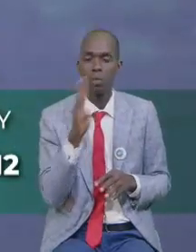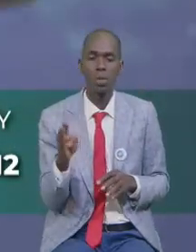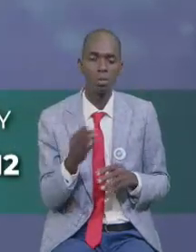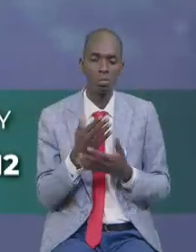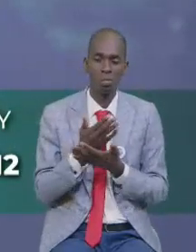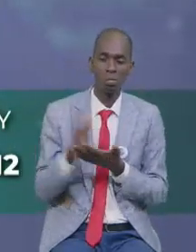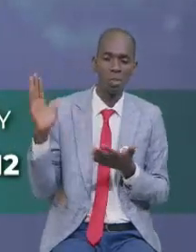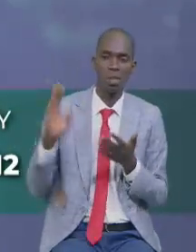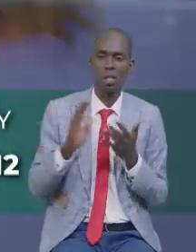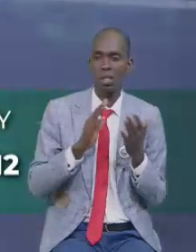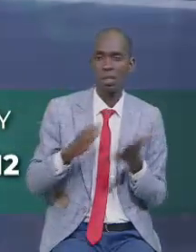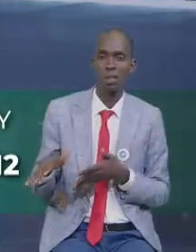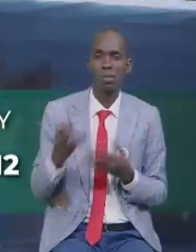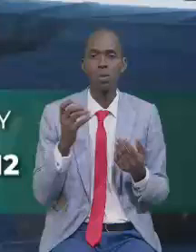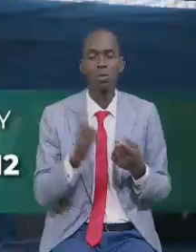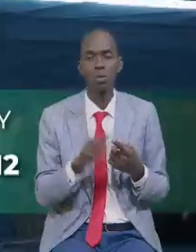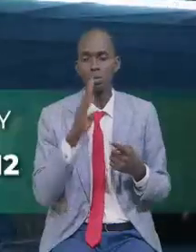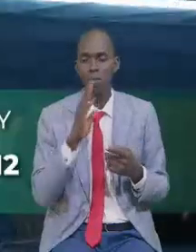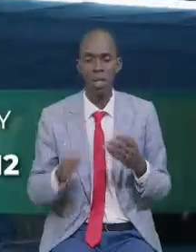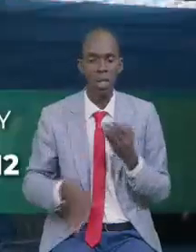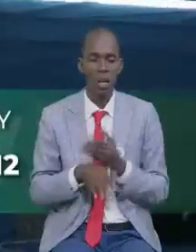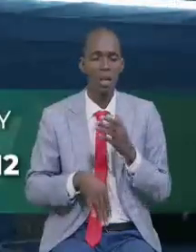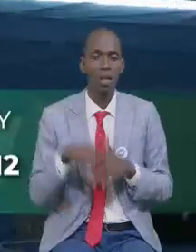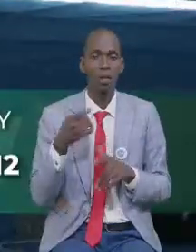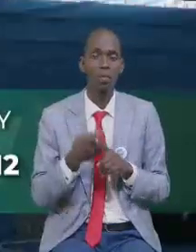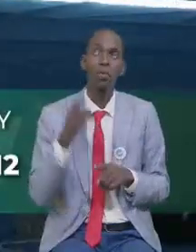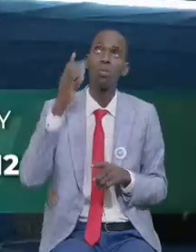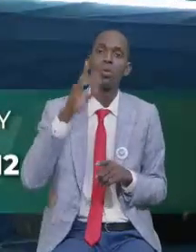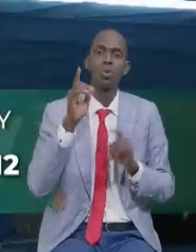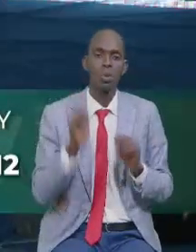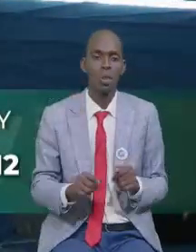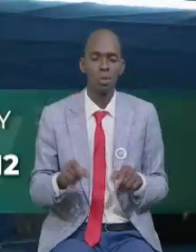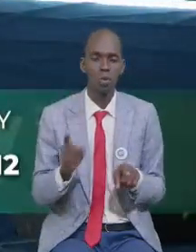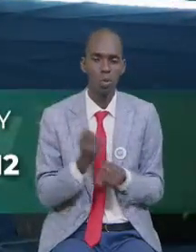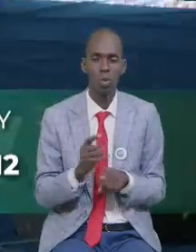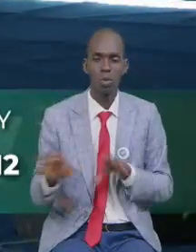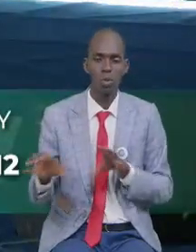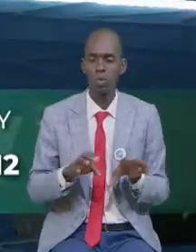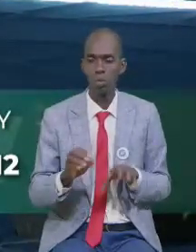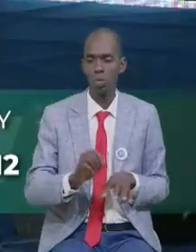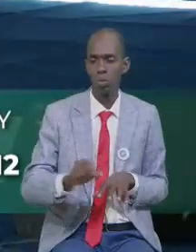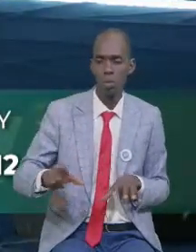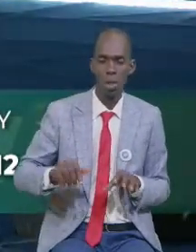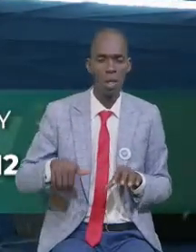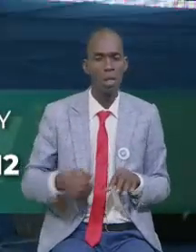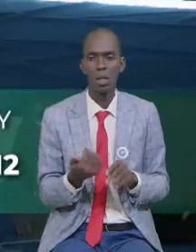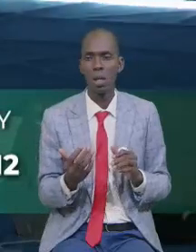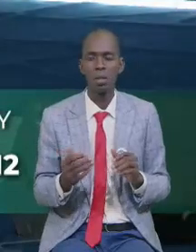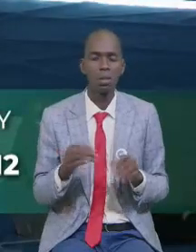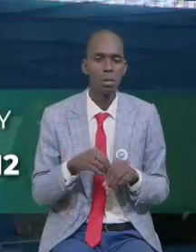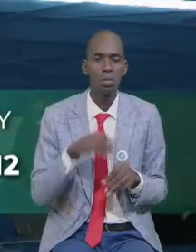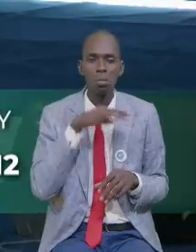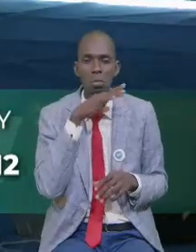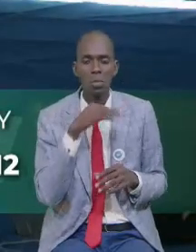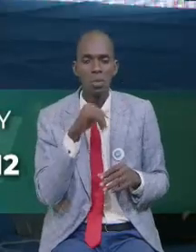you want to be driven away from the Lord, you can sow anyhow. And you can sow in unrighteousness, in